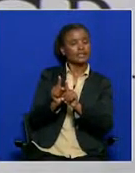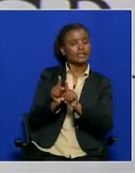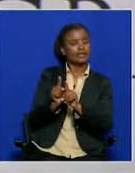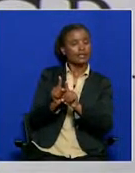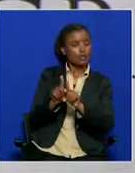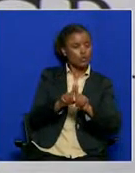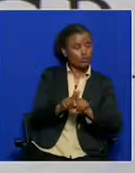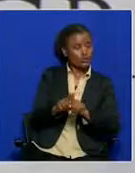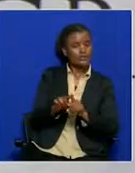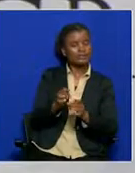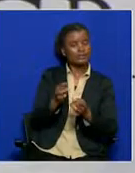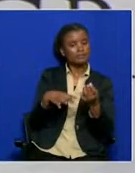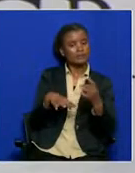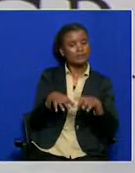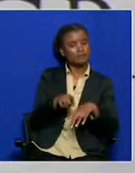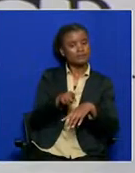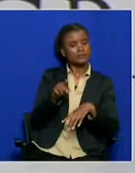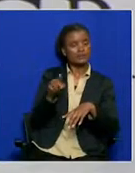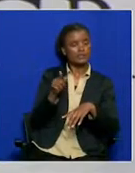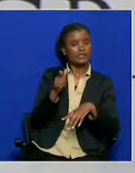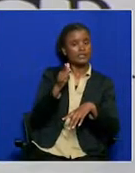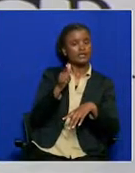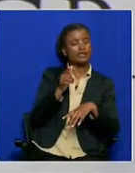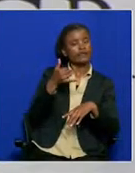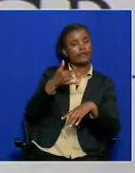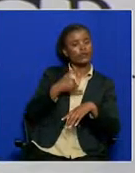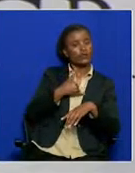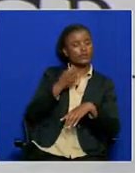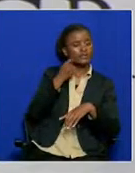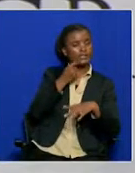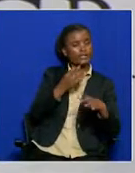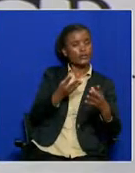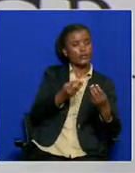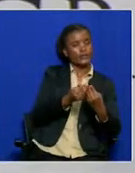and maybe it's for that reason.